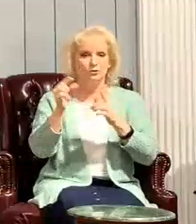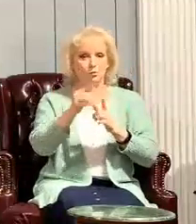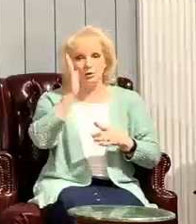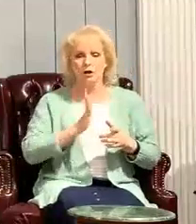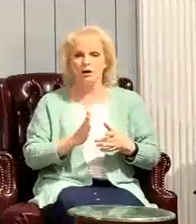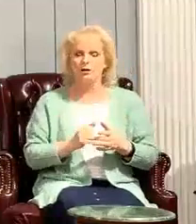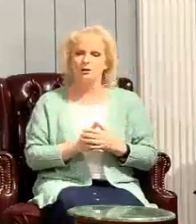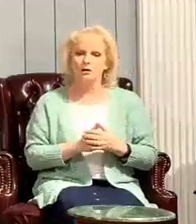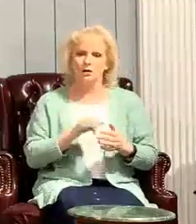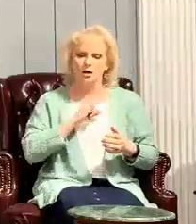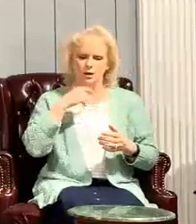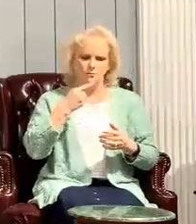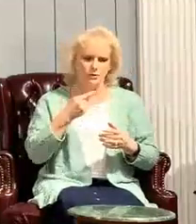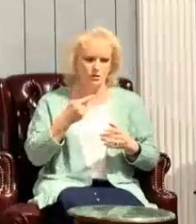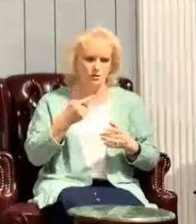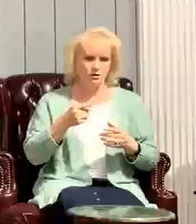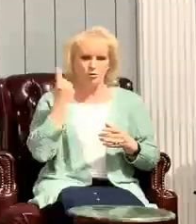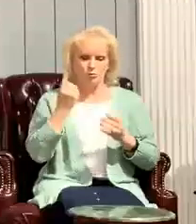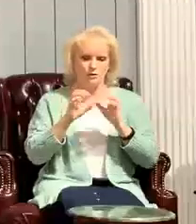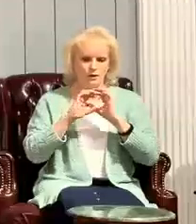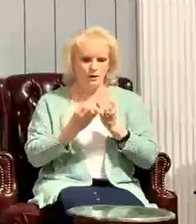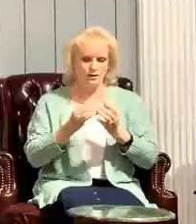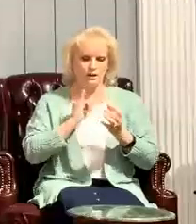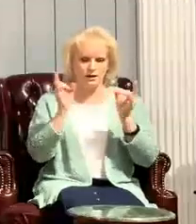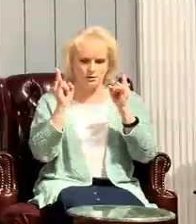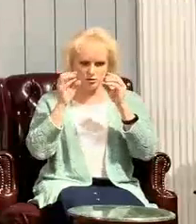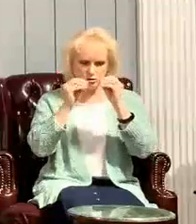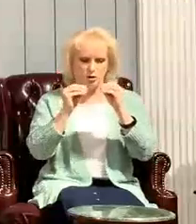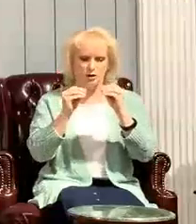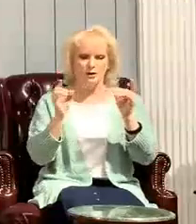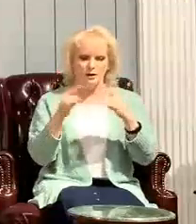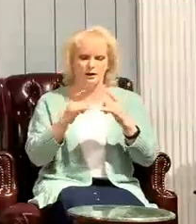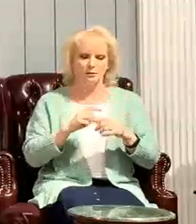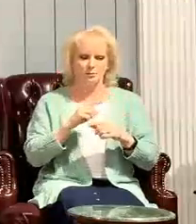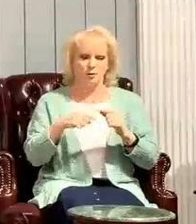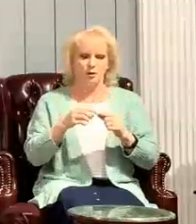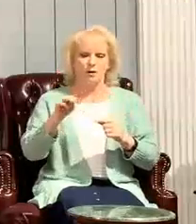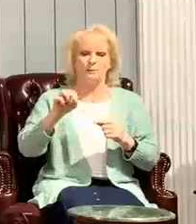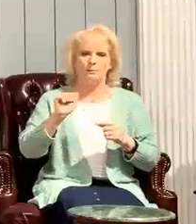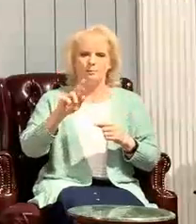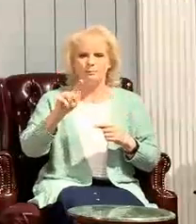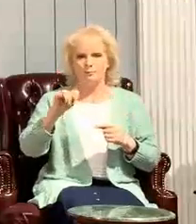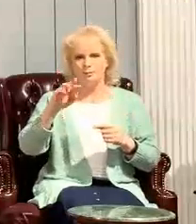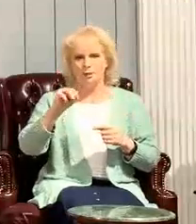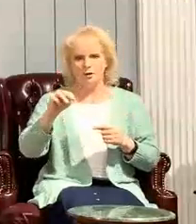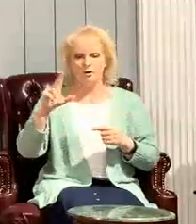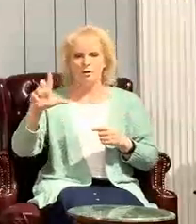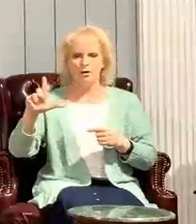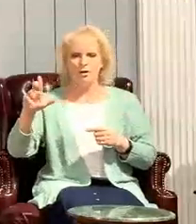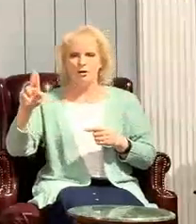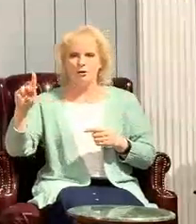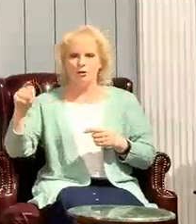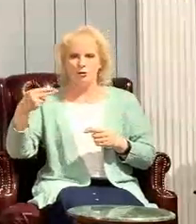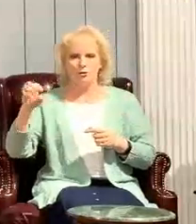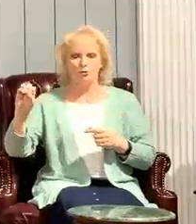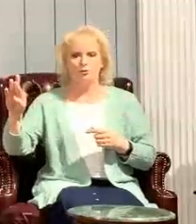mentioned in one of the classes I taught at the camp, Martin Luther. When Martin Luther first nailed his